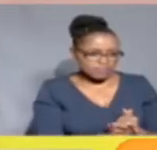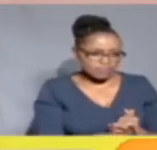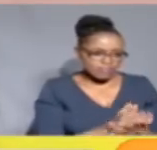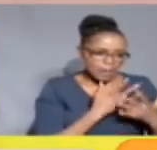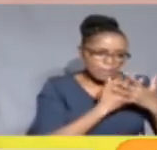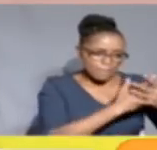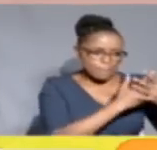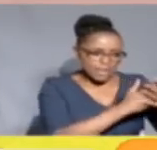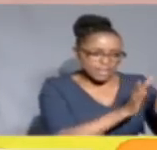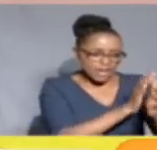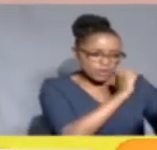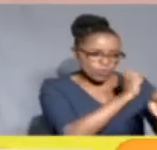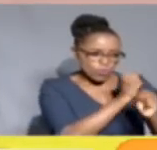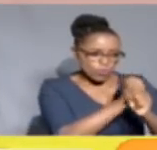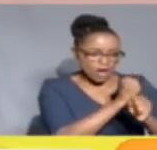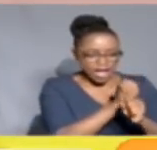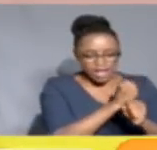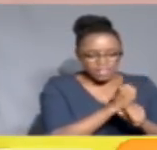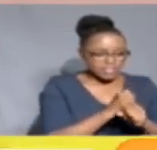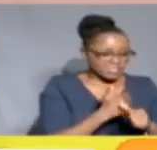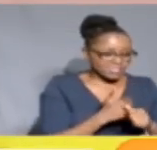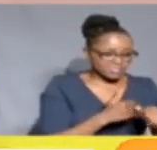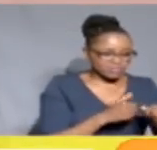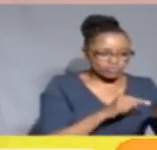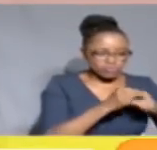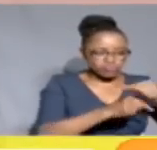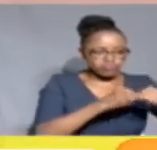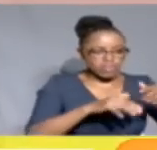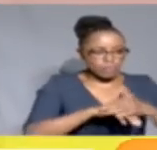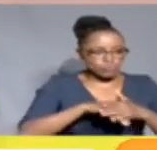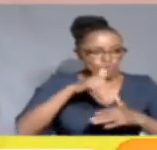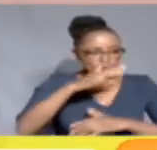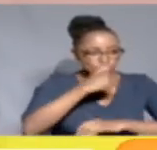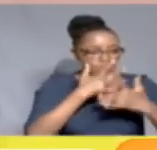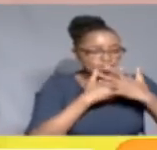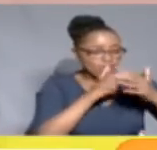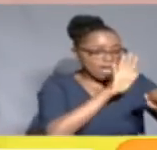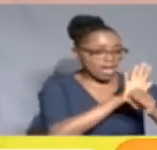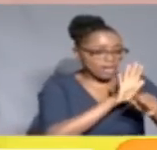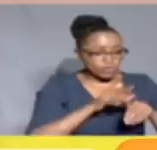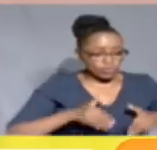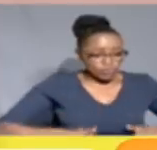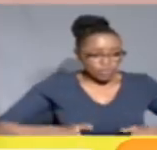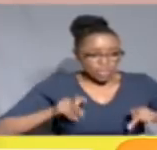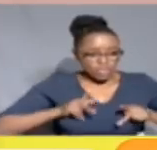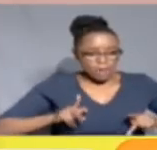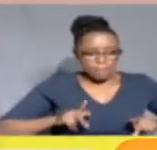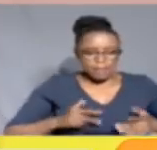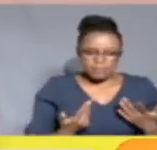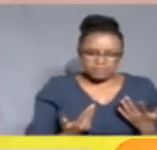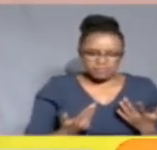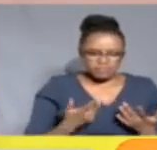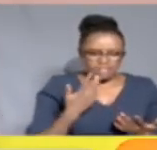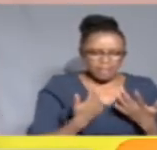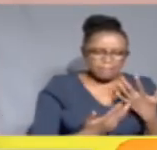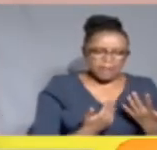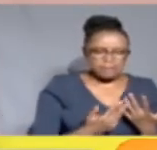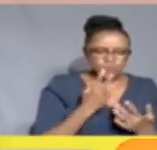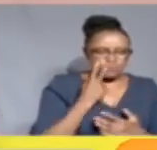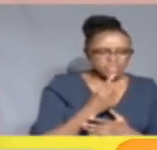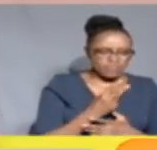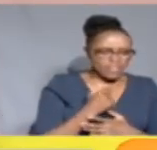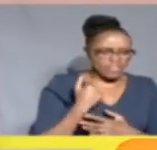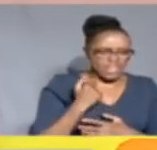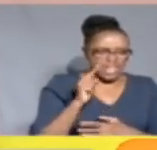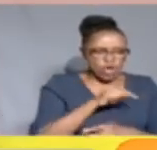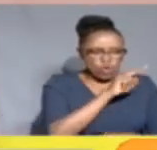prison and working your way out, of course. But you find a lot of young people are caught for what we consider offenses that